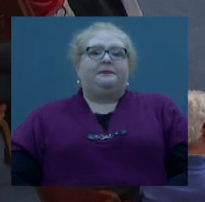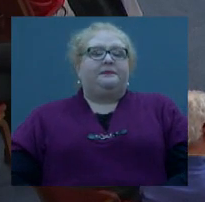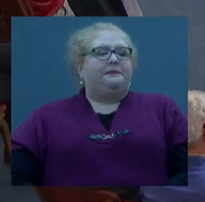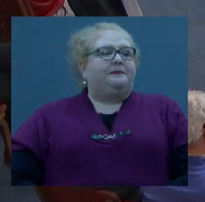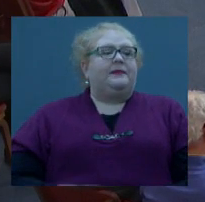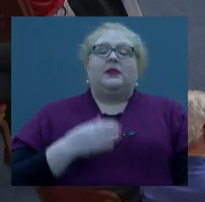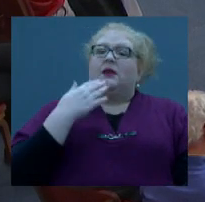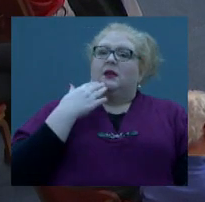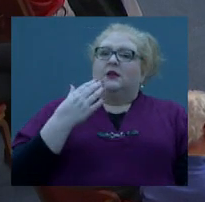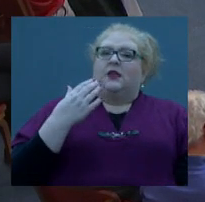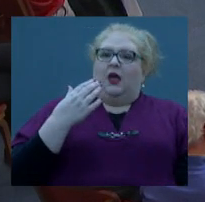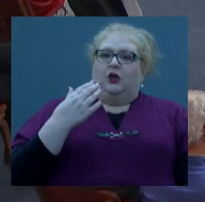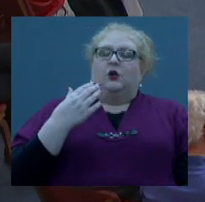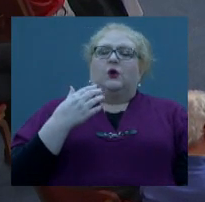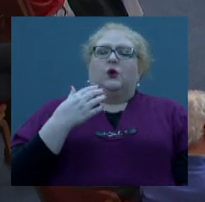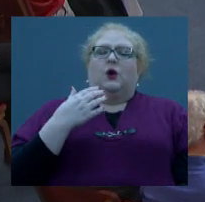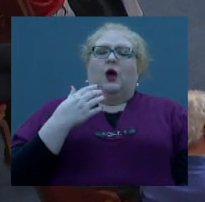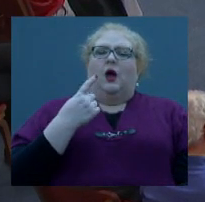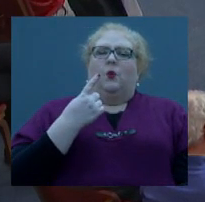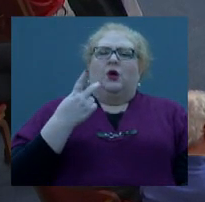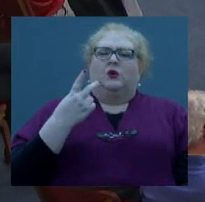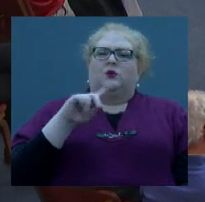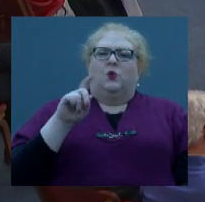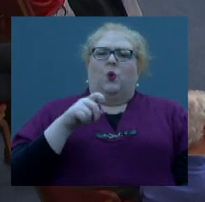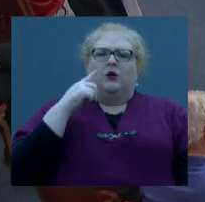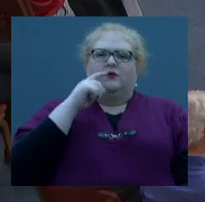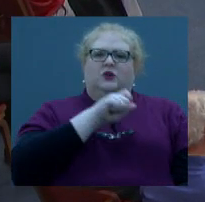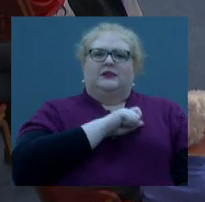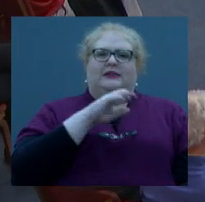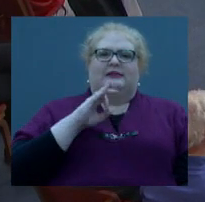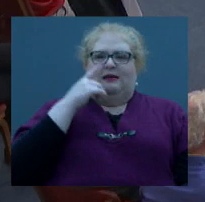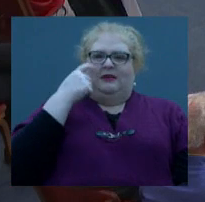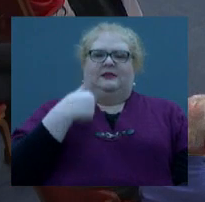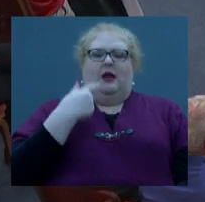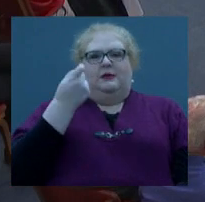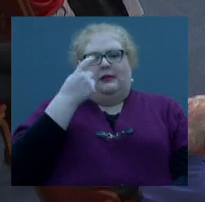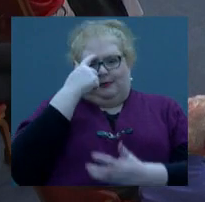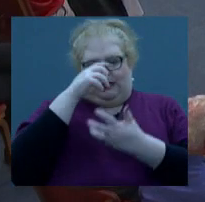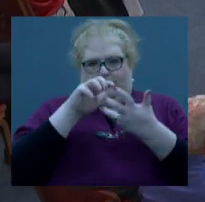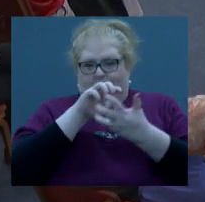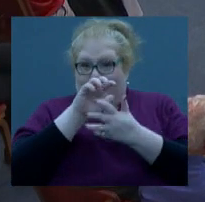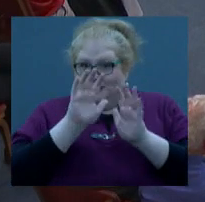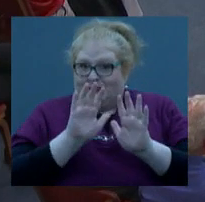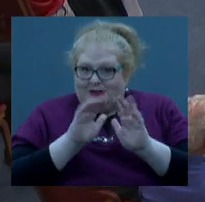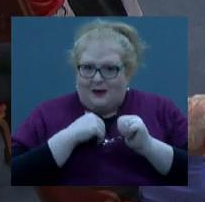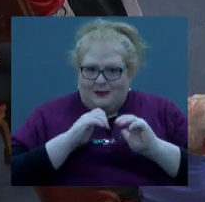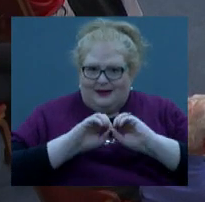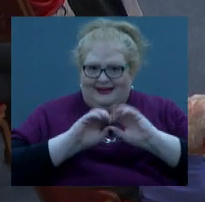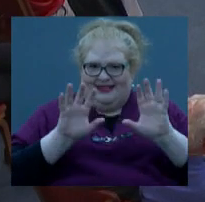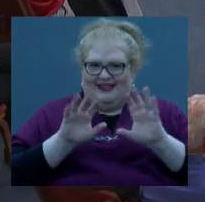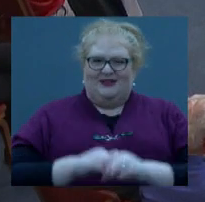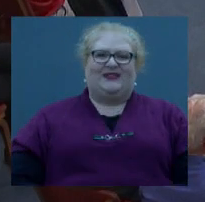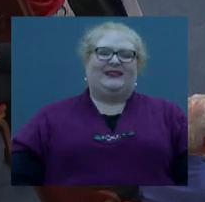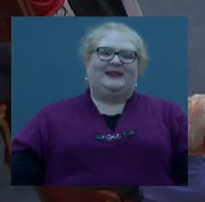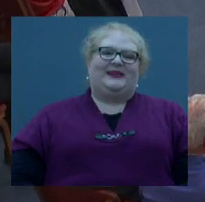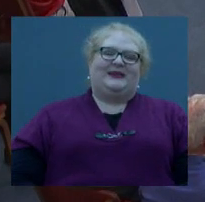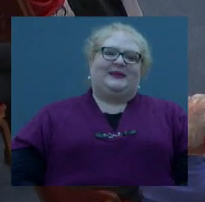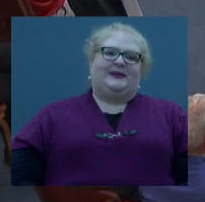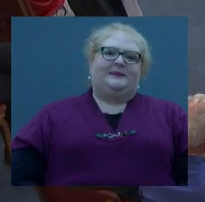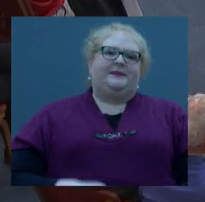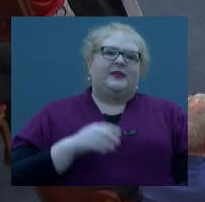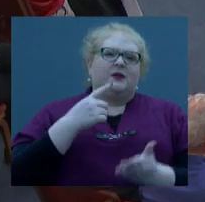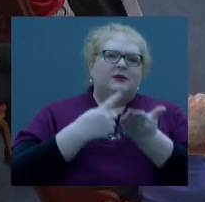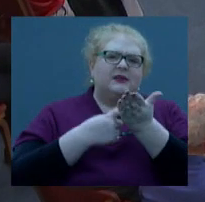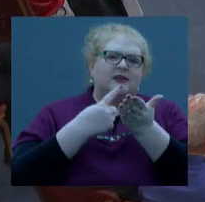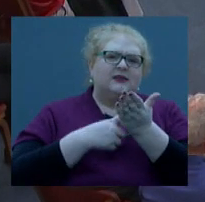Thank you, Mr. Chairman. Just a couple of questions for staff because I got confused somewhere along the way. Okay, there was talk about a